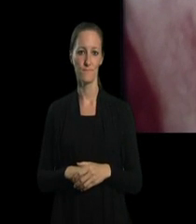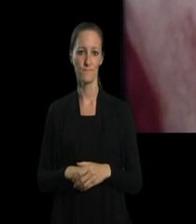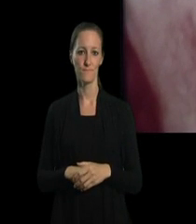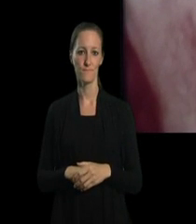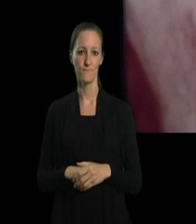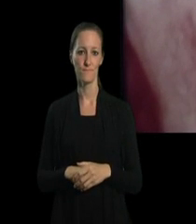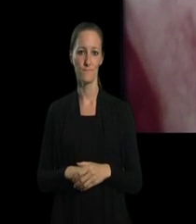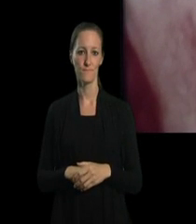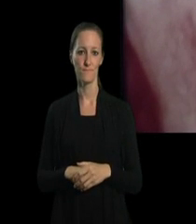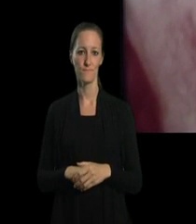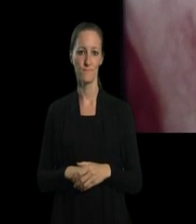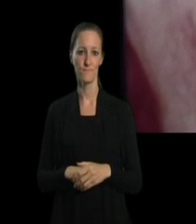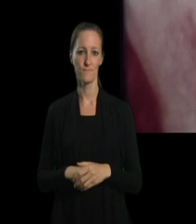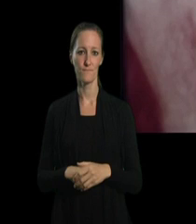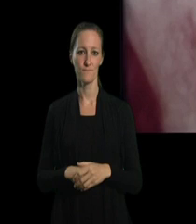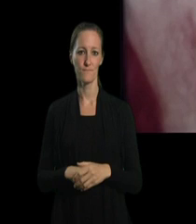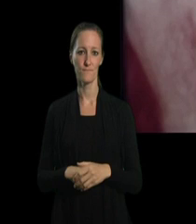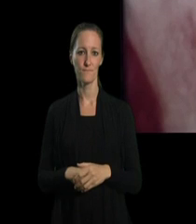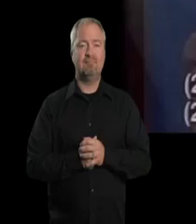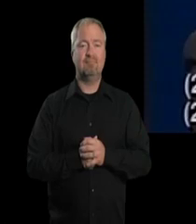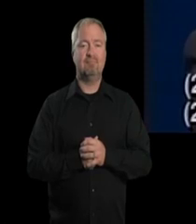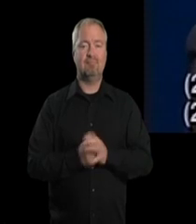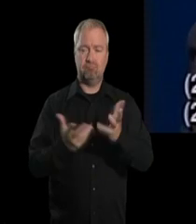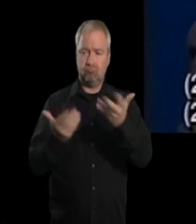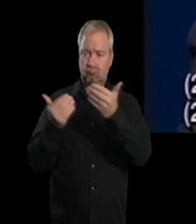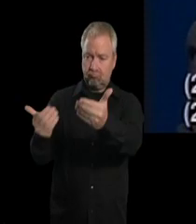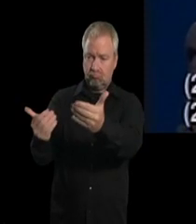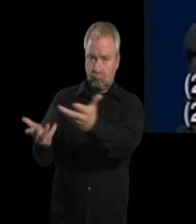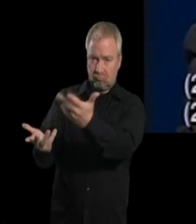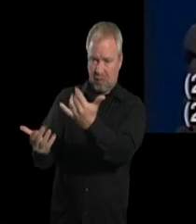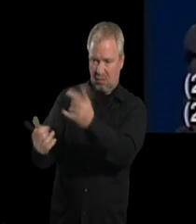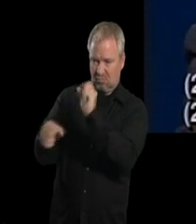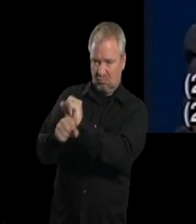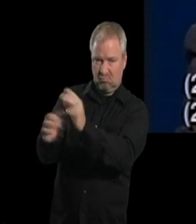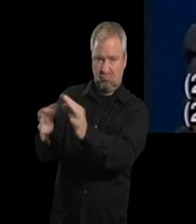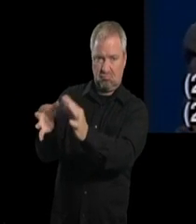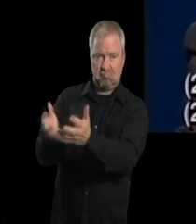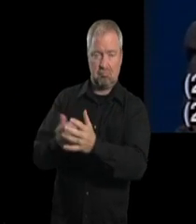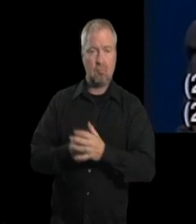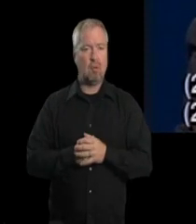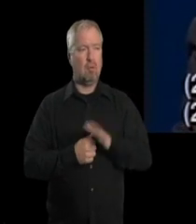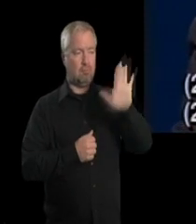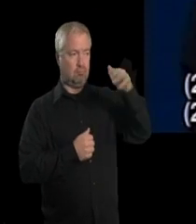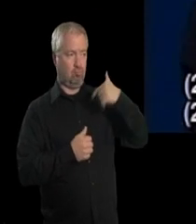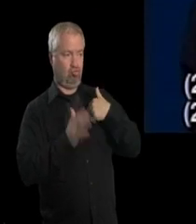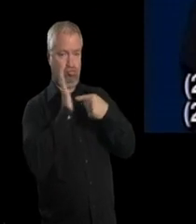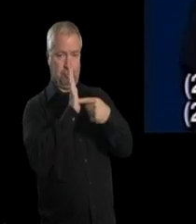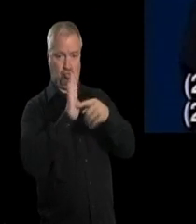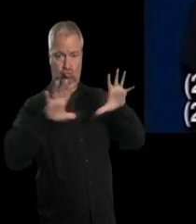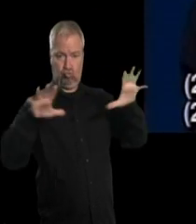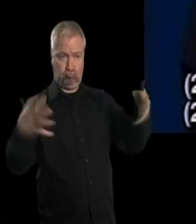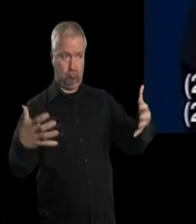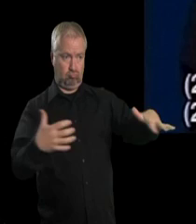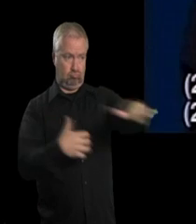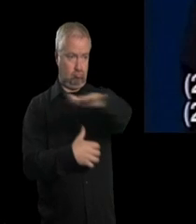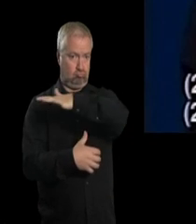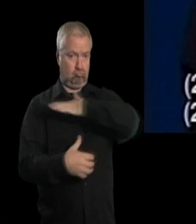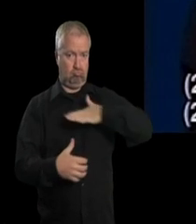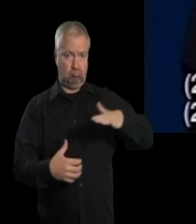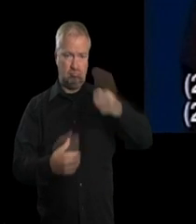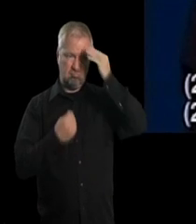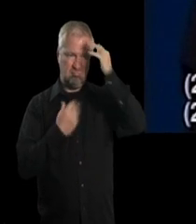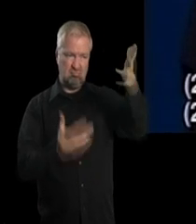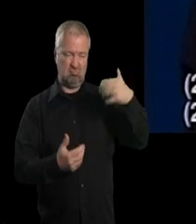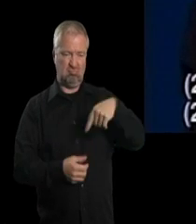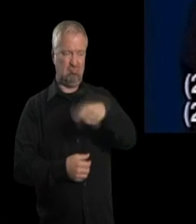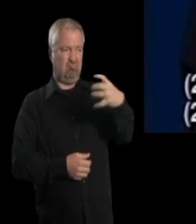show, August 15th, 1989. Go ahead, please. You're on the air. I represent a group, I think, a large group of citizens who